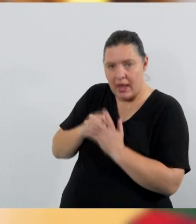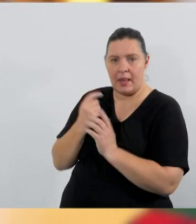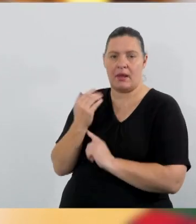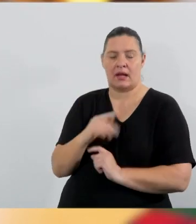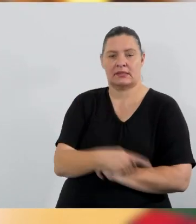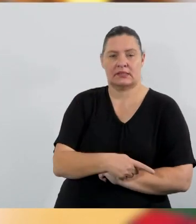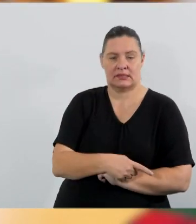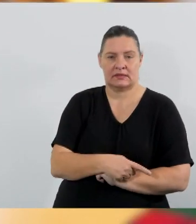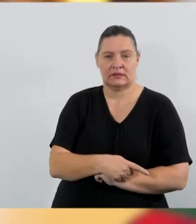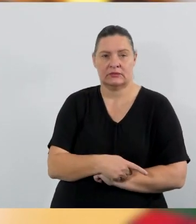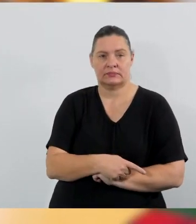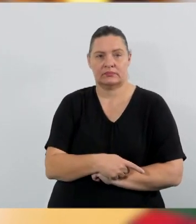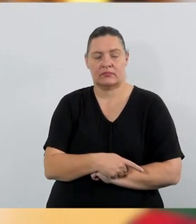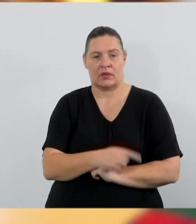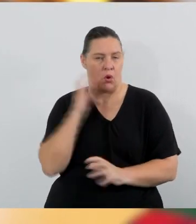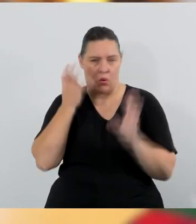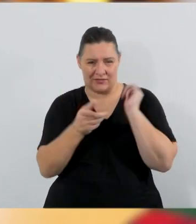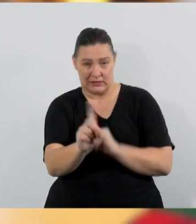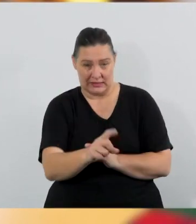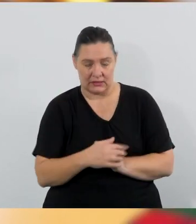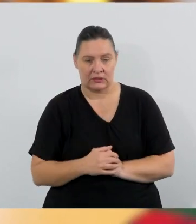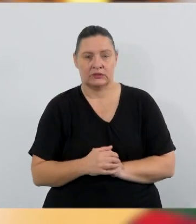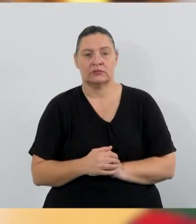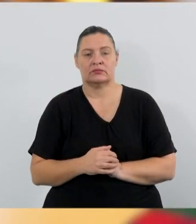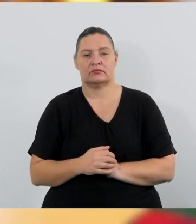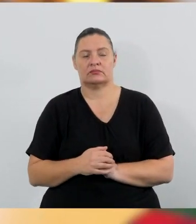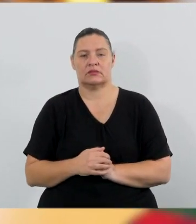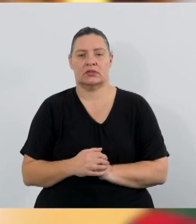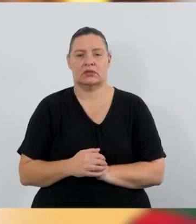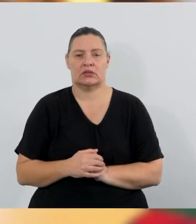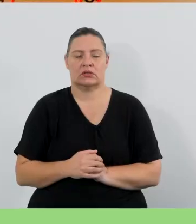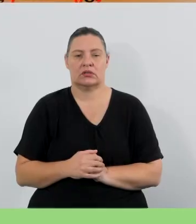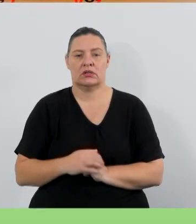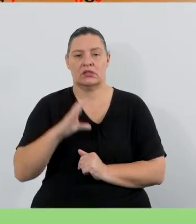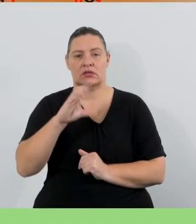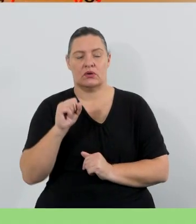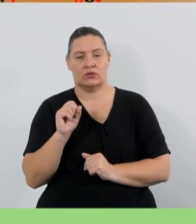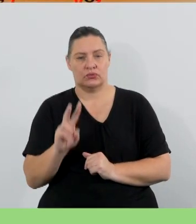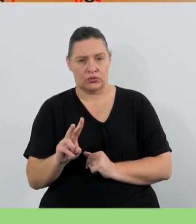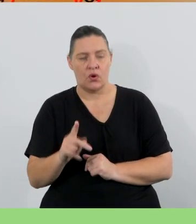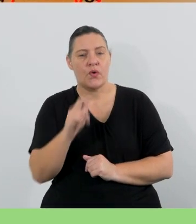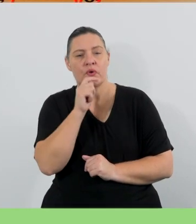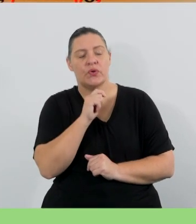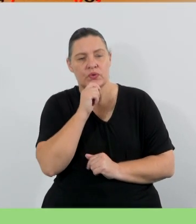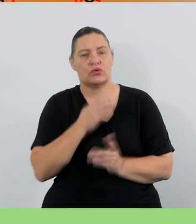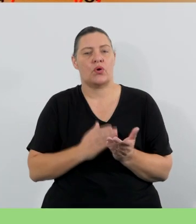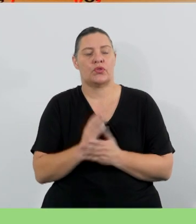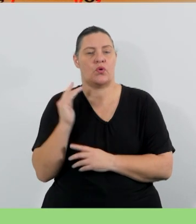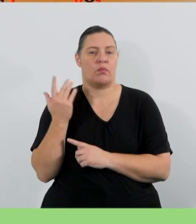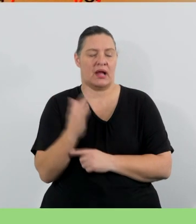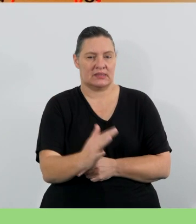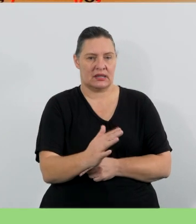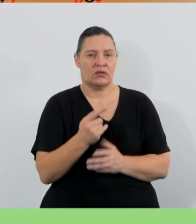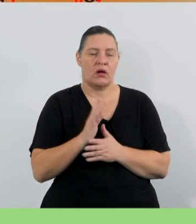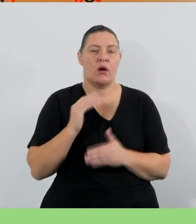in the plant. So we should not confuse that. The carbon dioxide is then used by the